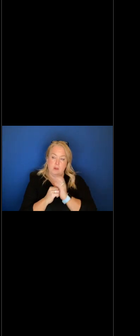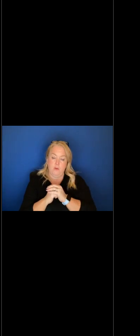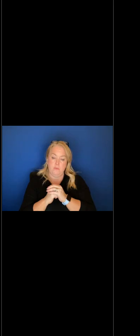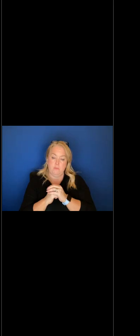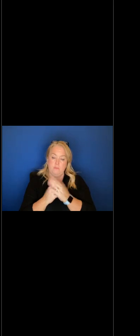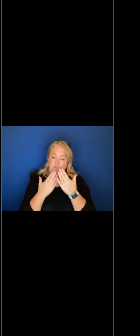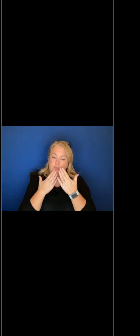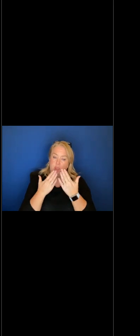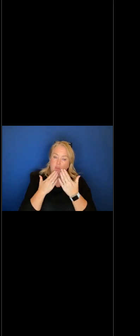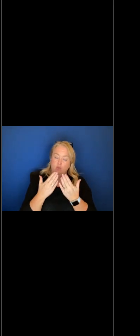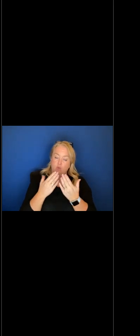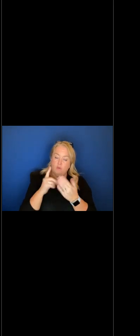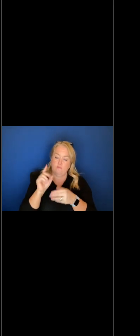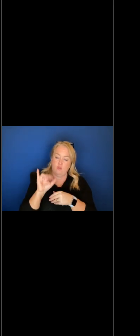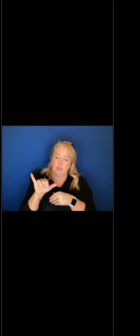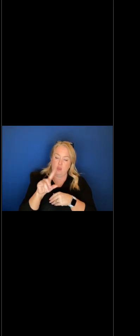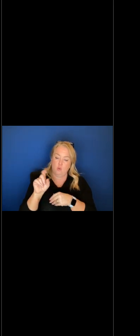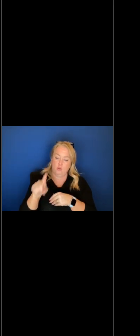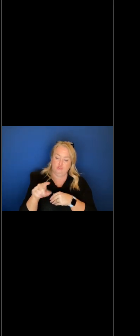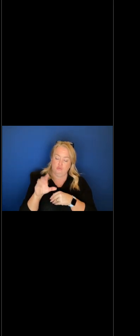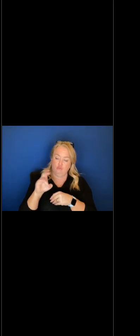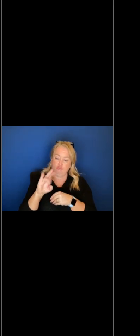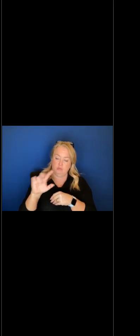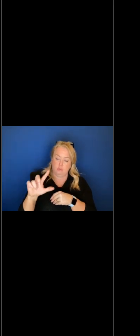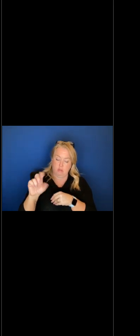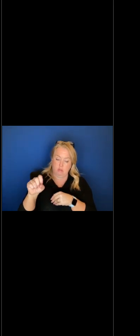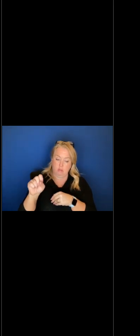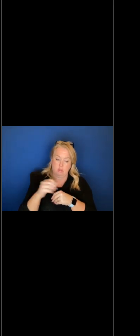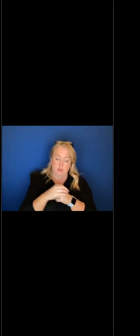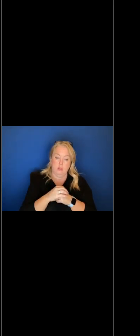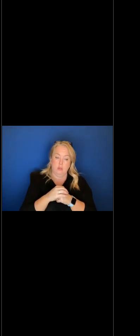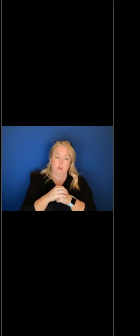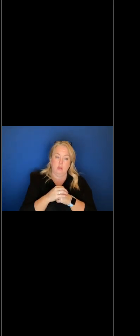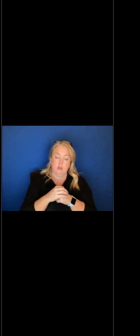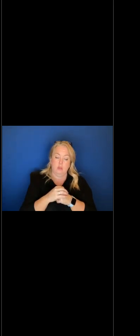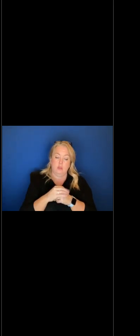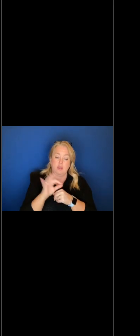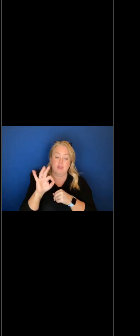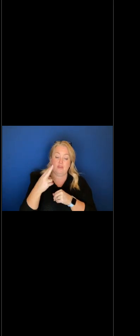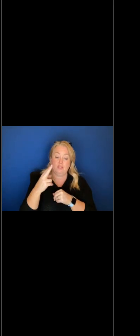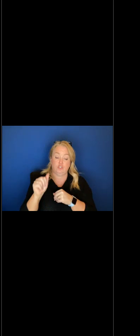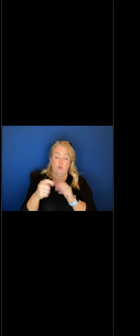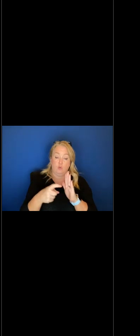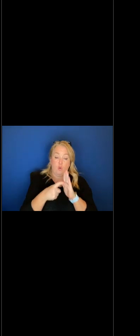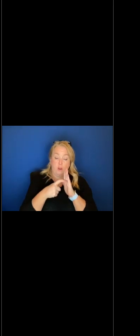Thank you. Thank you for that, Crystal. So the Fair Housing Act requirement does not